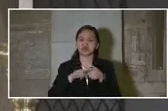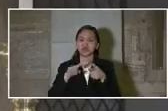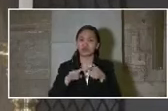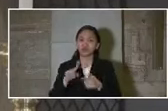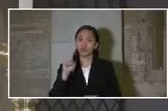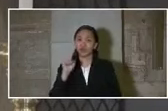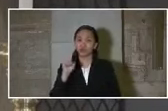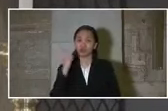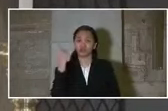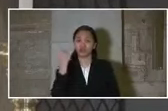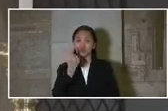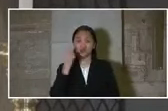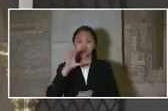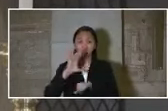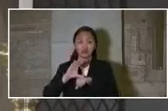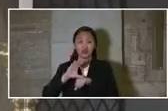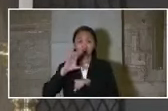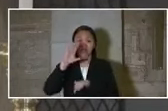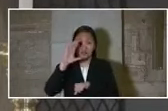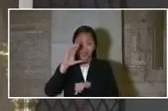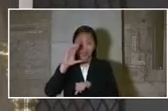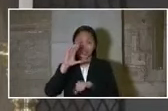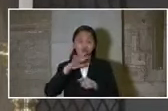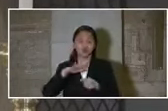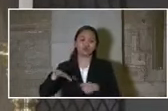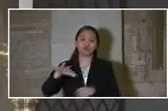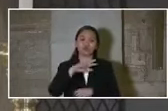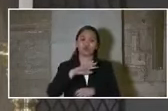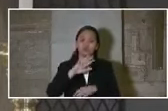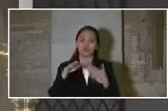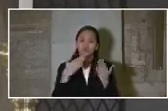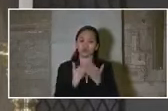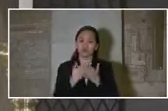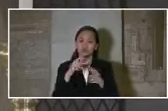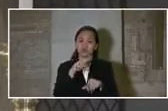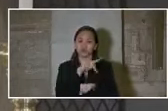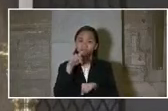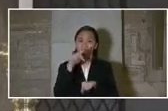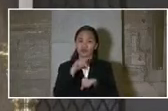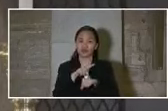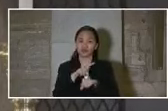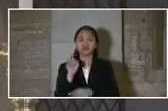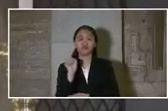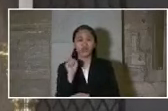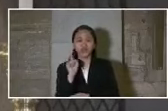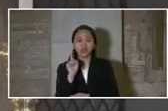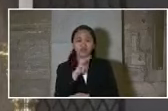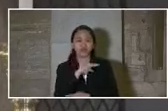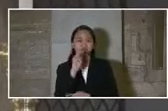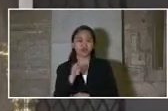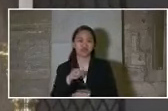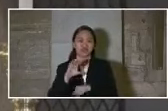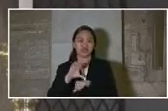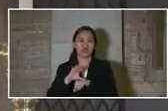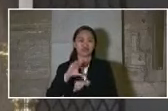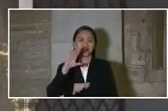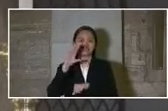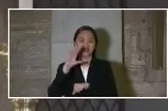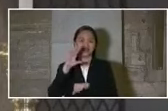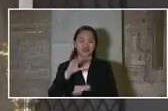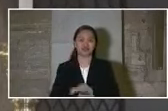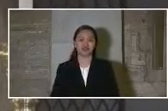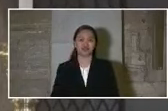ang katedral noon, na sakop din ang buong Pilipinas, ang Manila Cathedral.